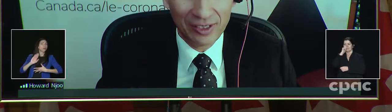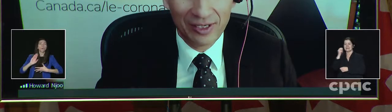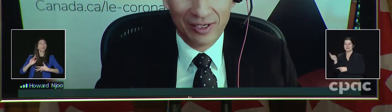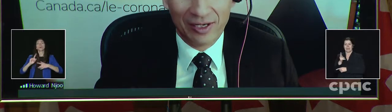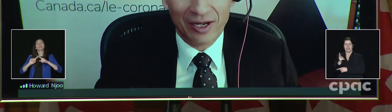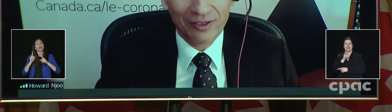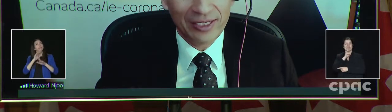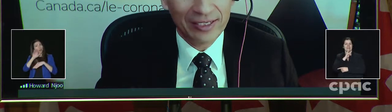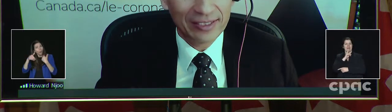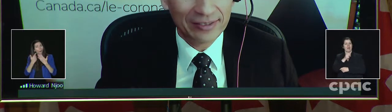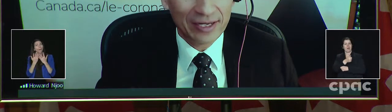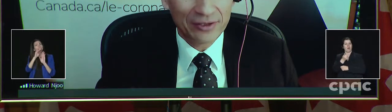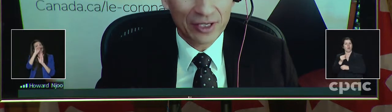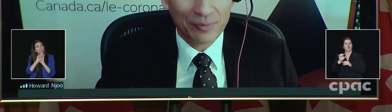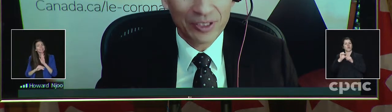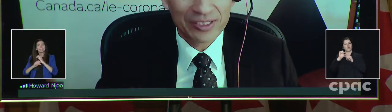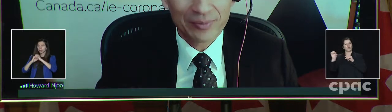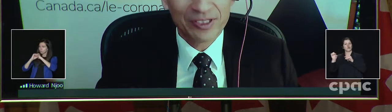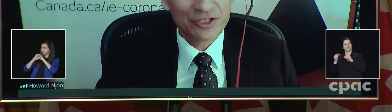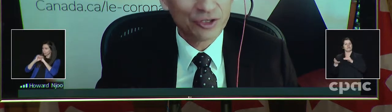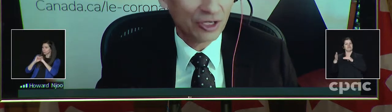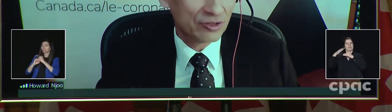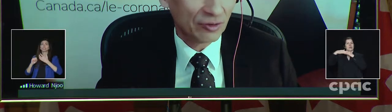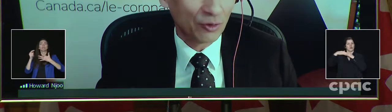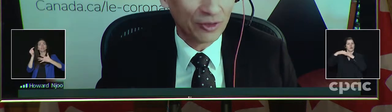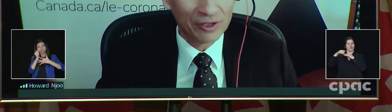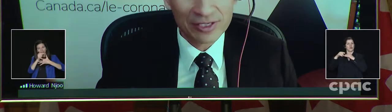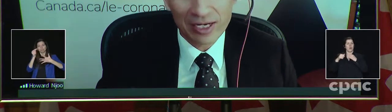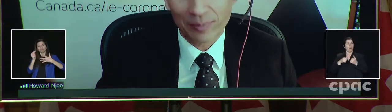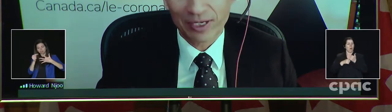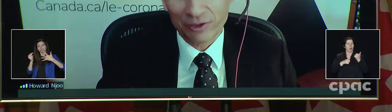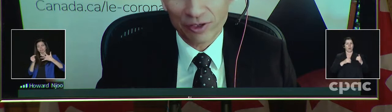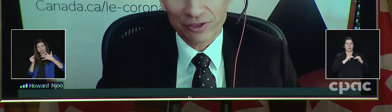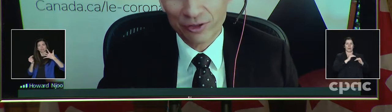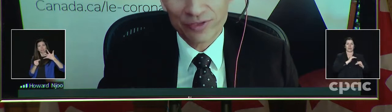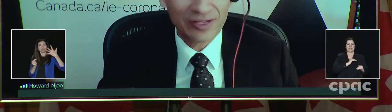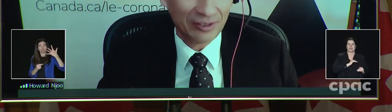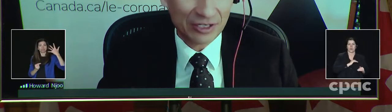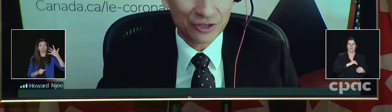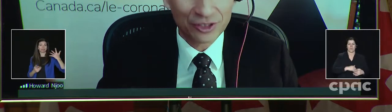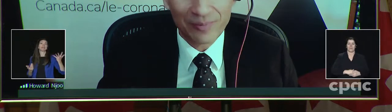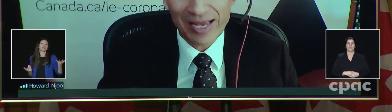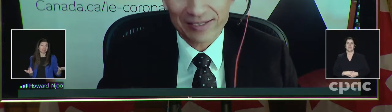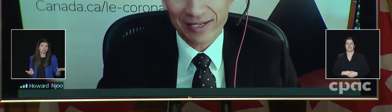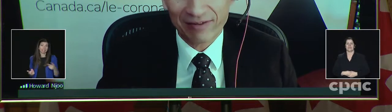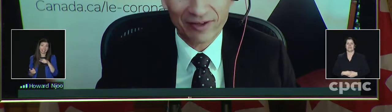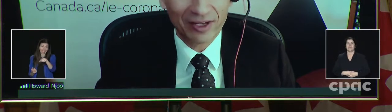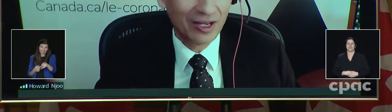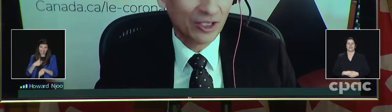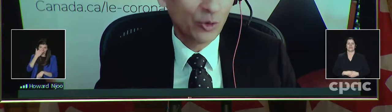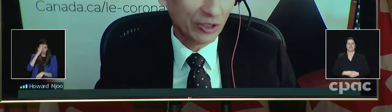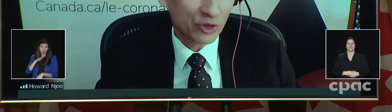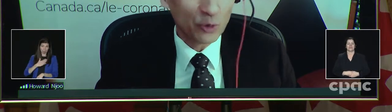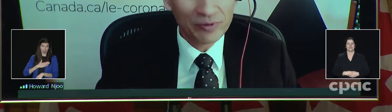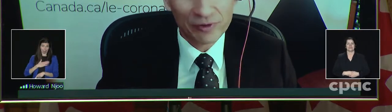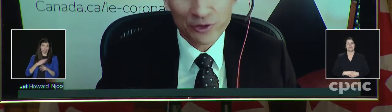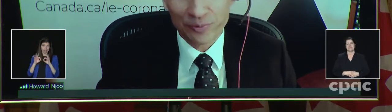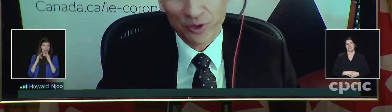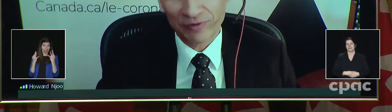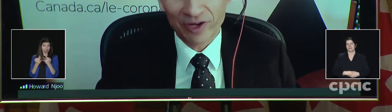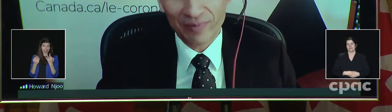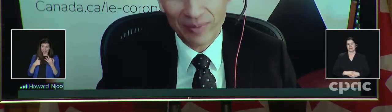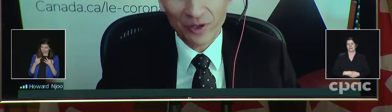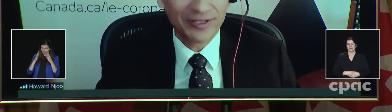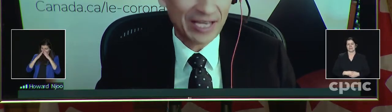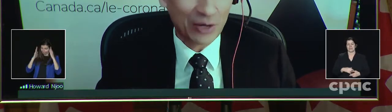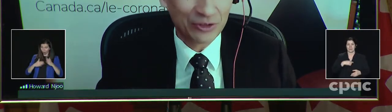our holiday get together. Bring some additional layers of clothing, because I plan to also use ventilation to the max and have the windows open for a certain period